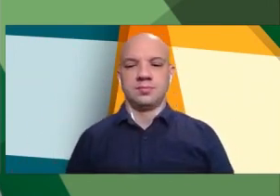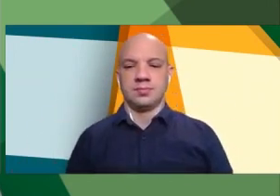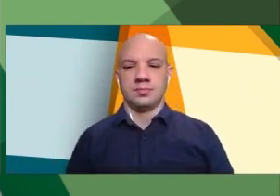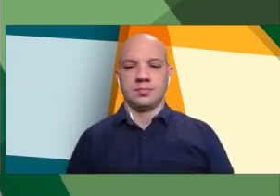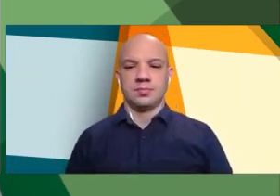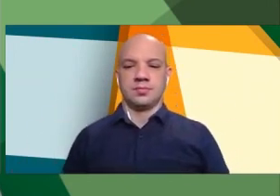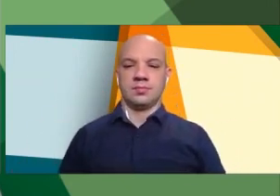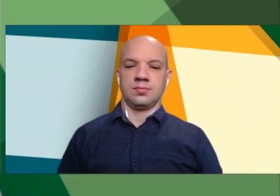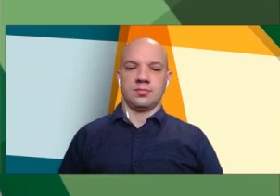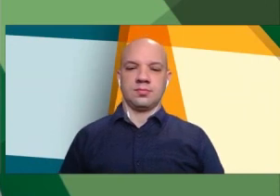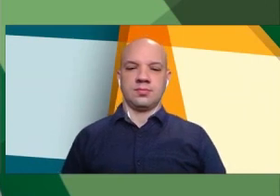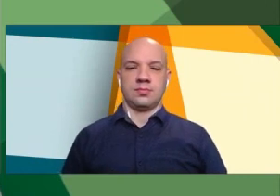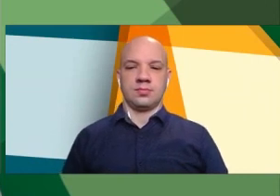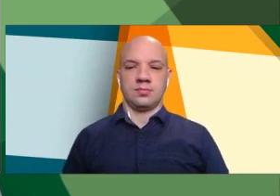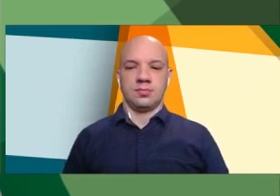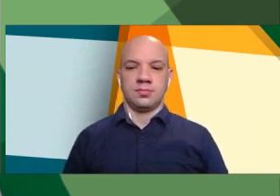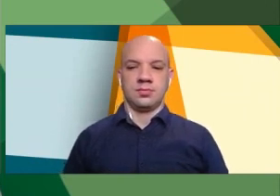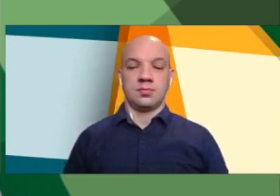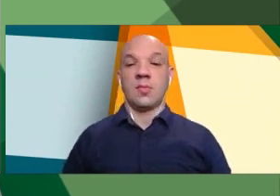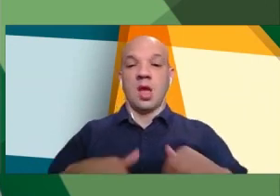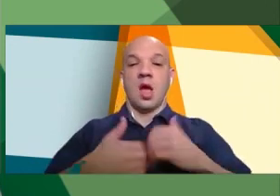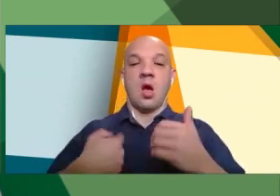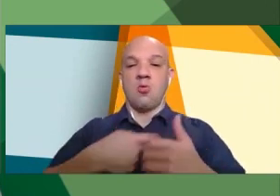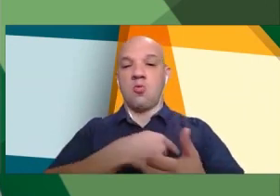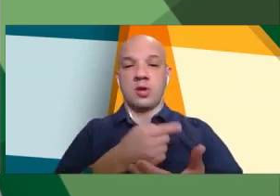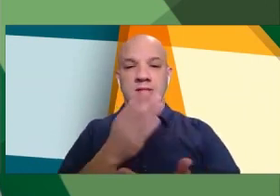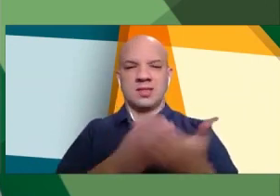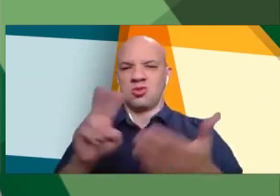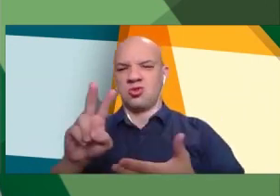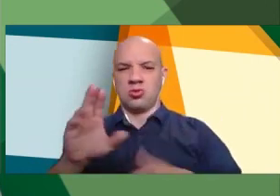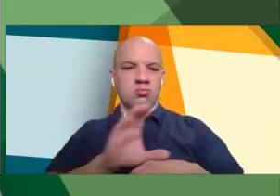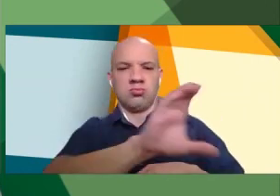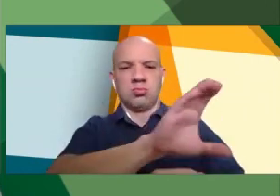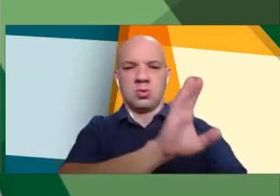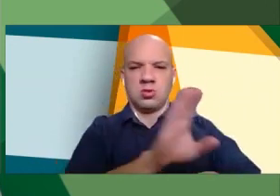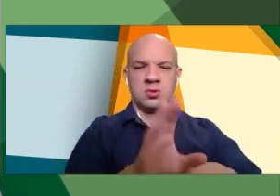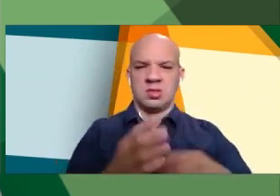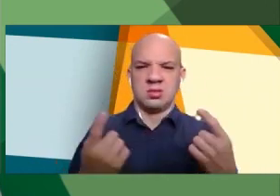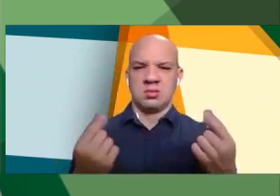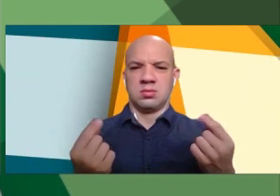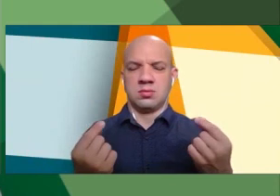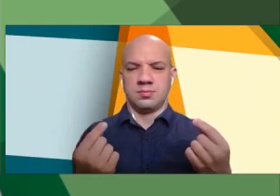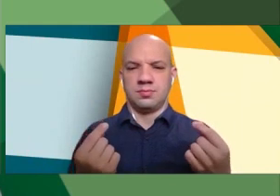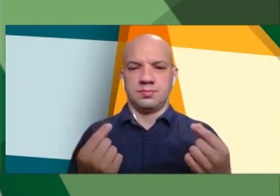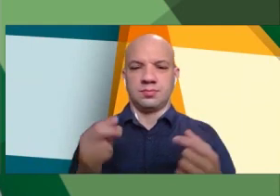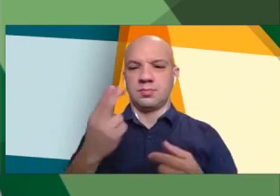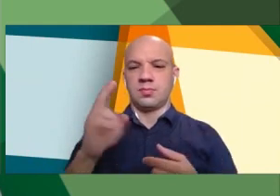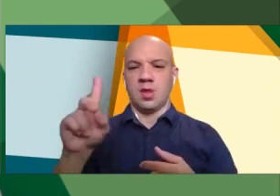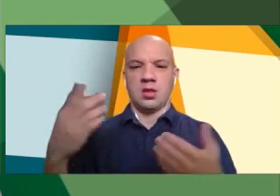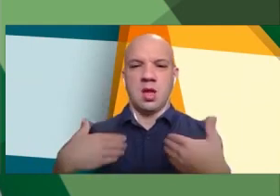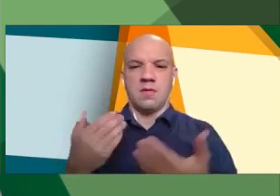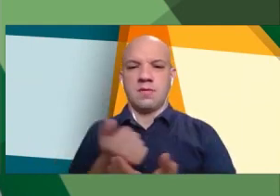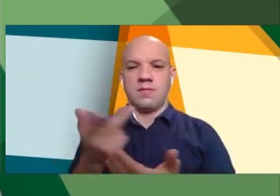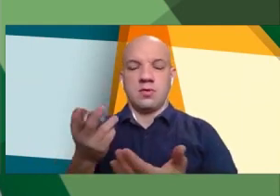How we locate Section 3 businesses. HUD offers a few resources on their site